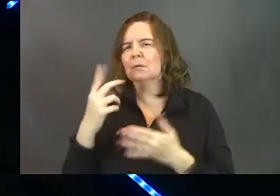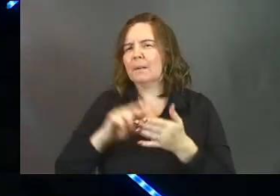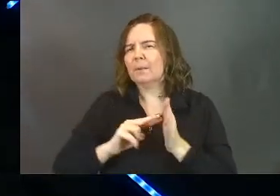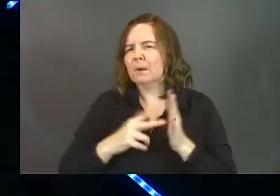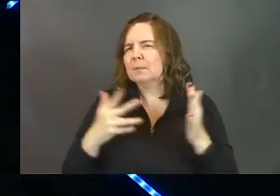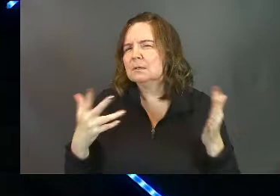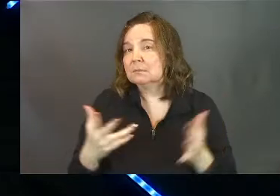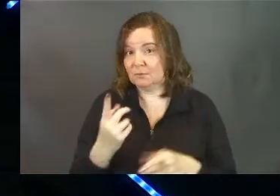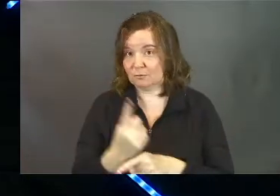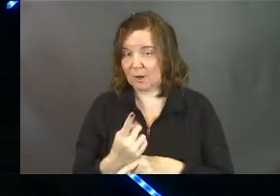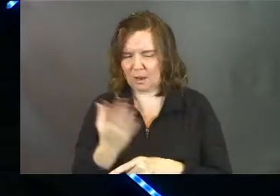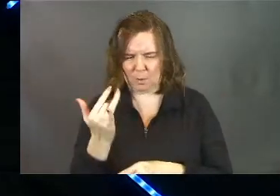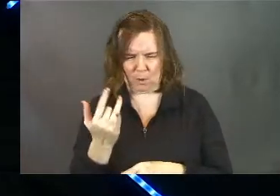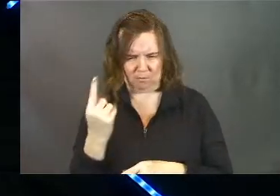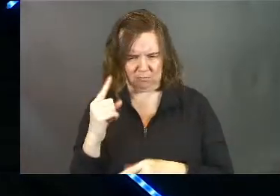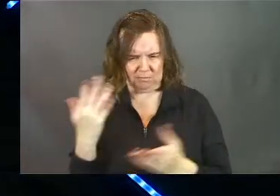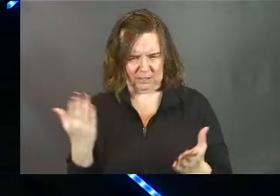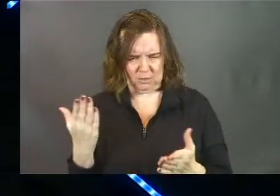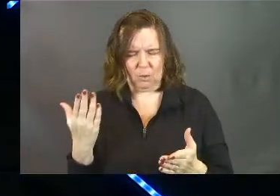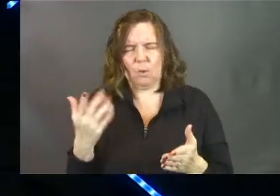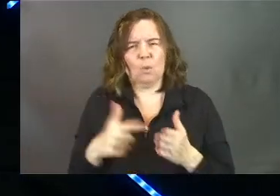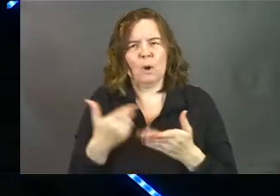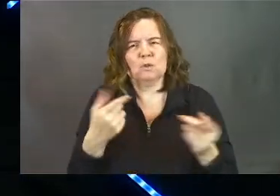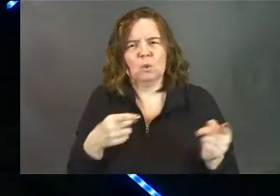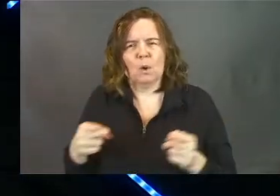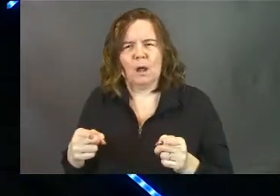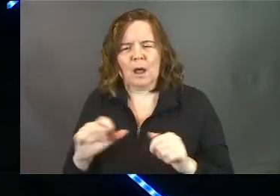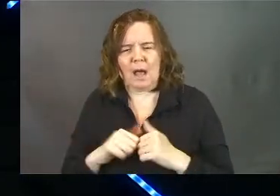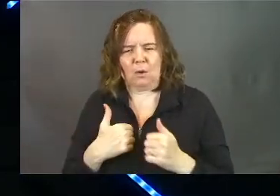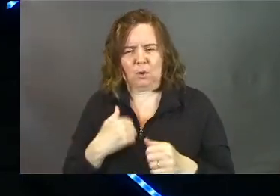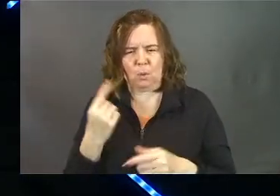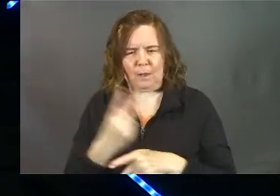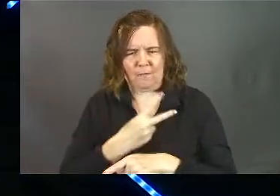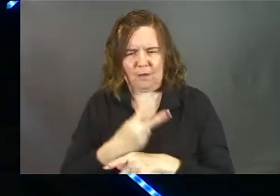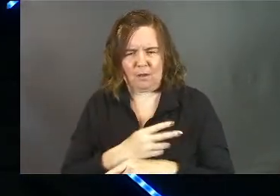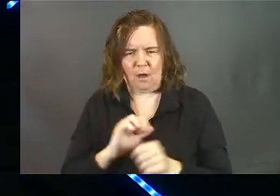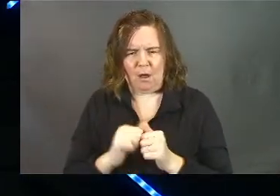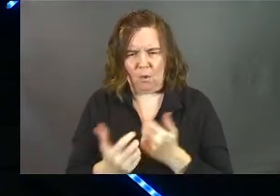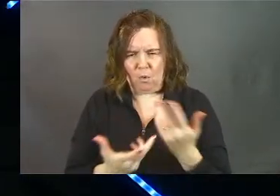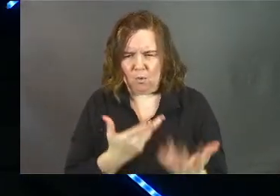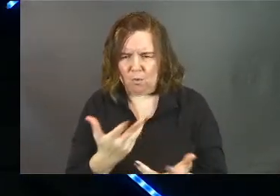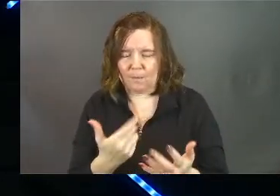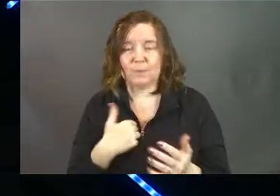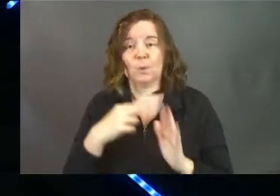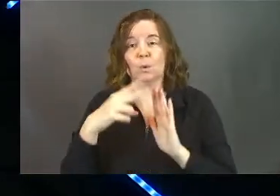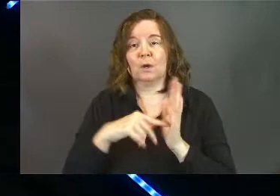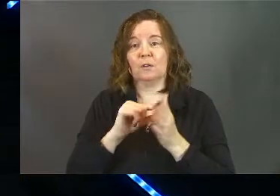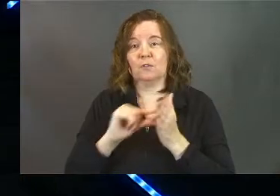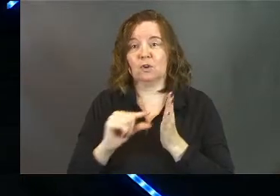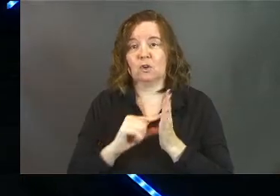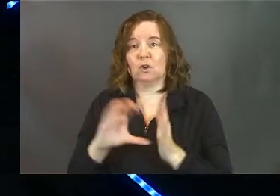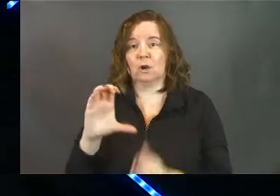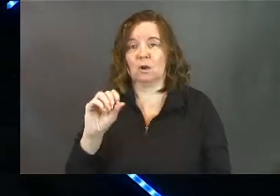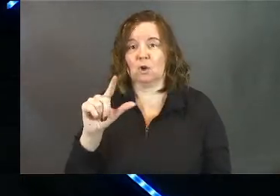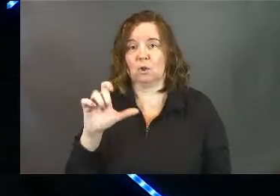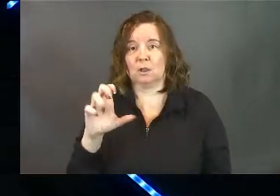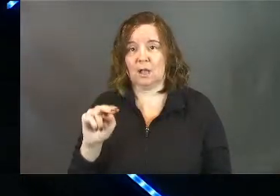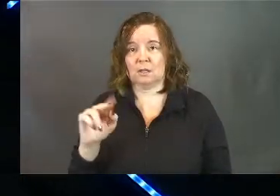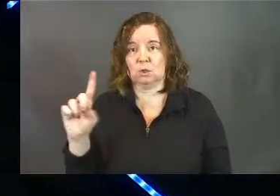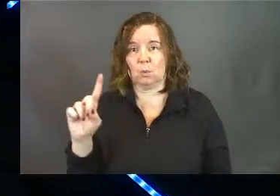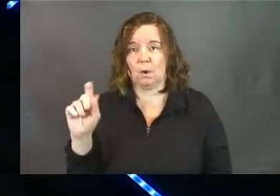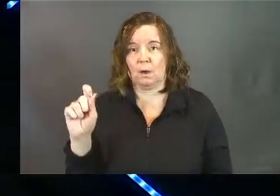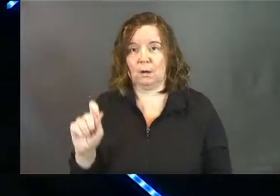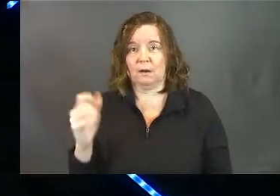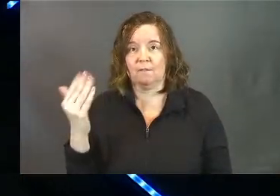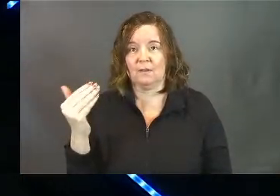purpose, right? Why are we here? What's going on? How can we figure this out? We're going to read a verse, Colossians 1,